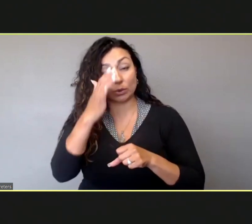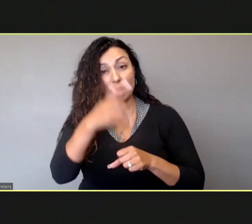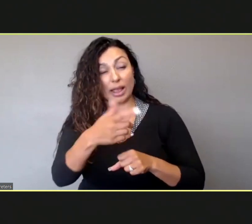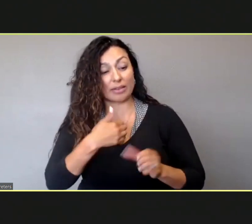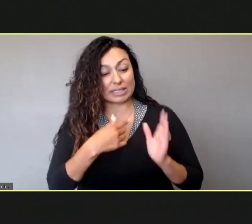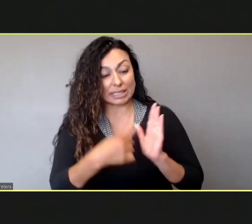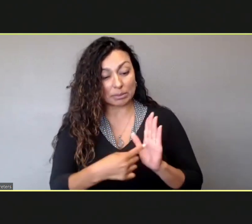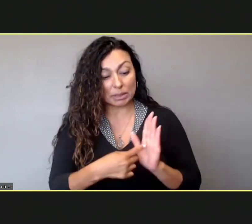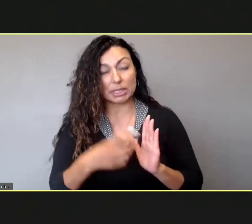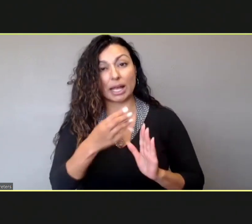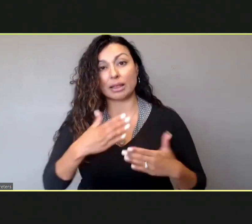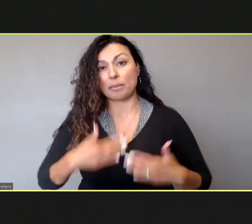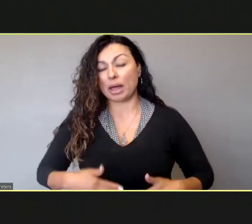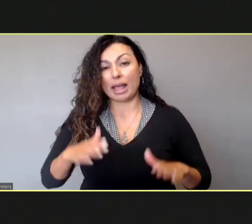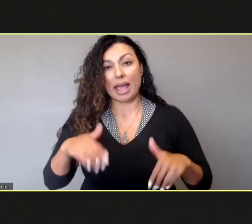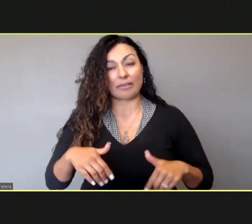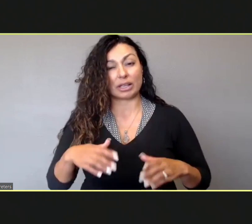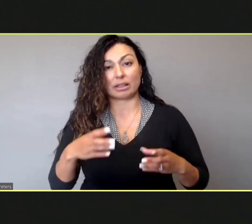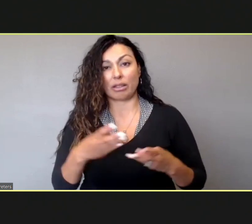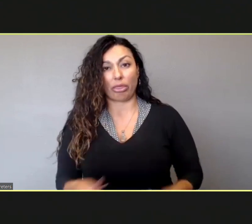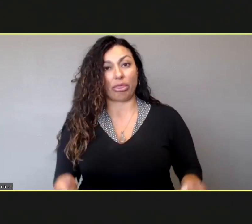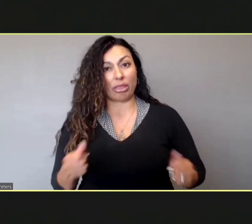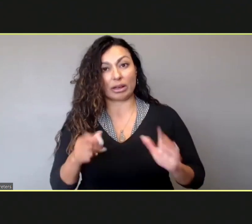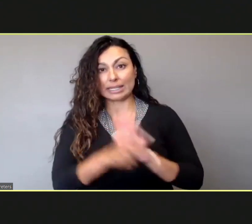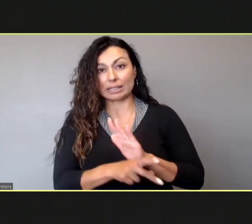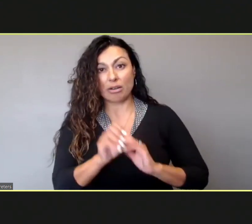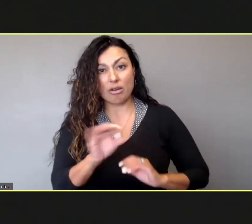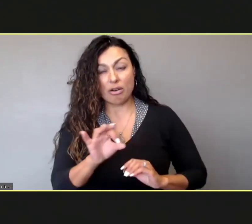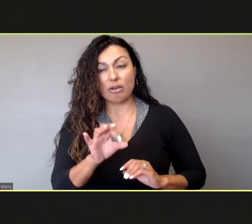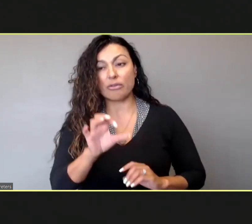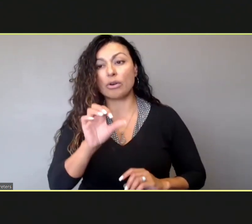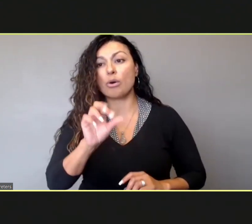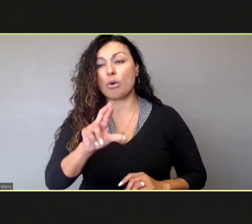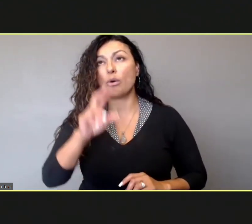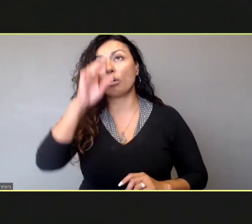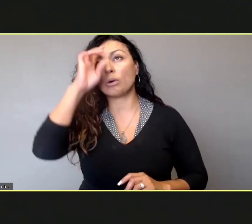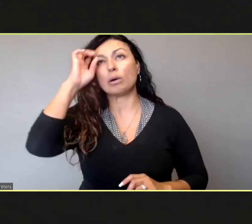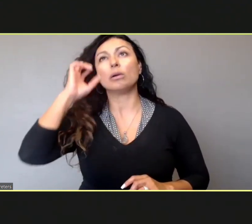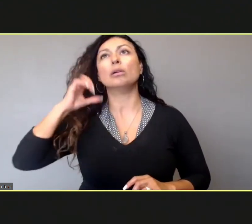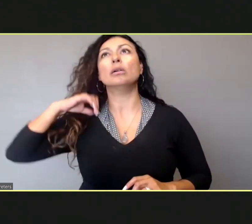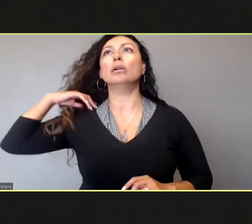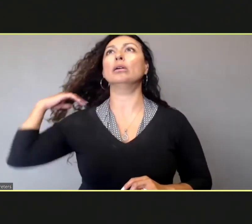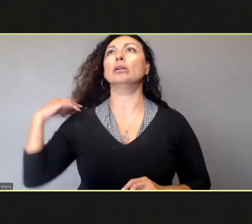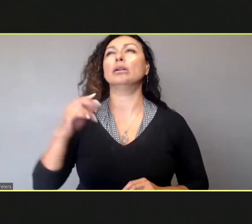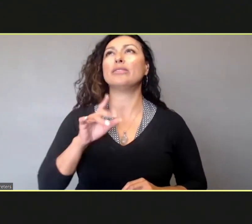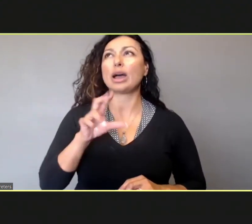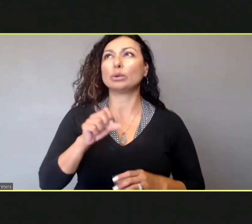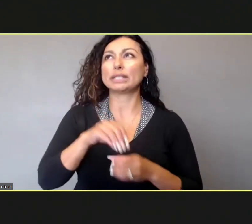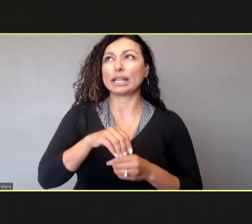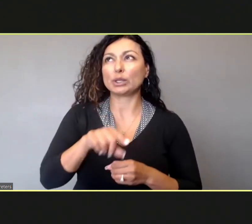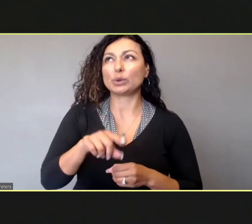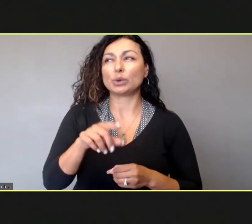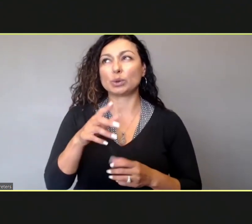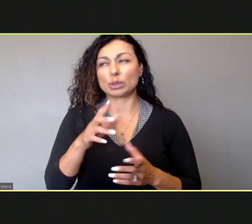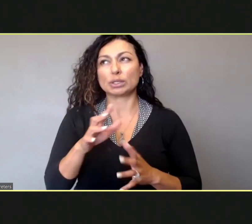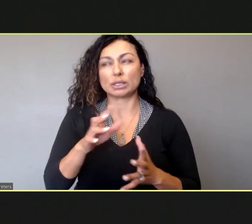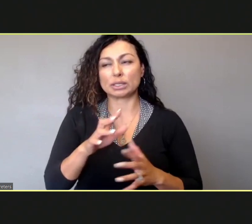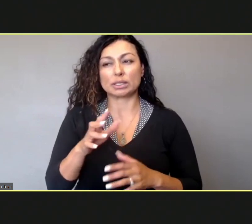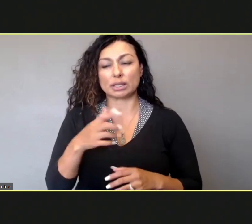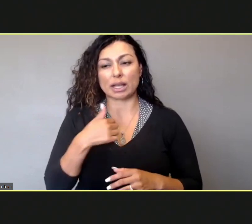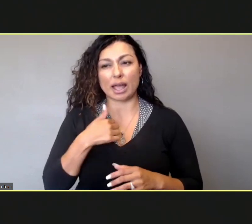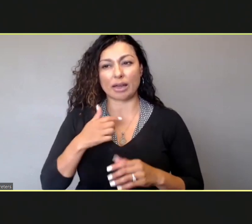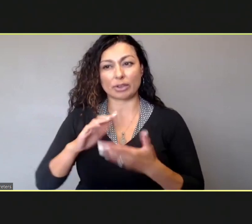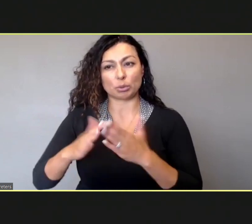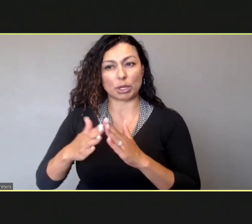body hasn't killed it off, or you had the virus in you and now you have immunity and it's that immune